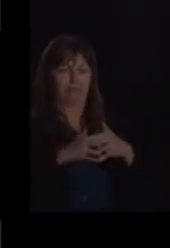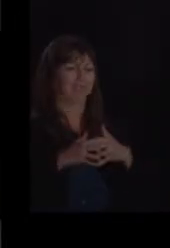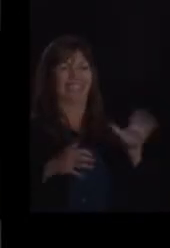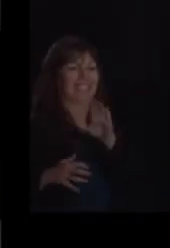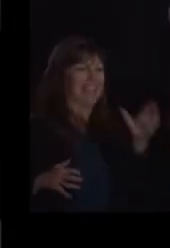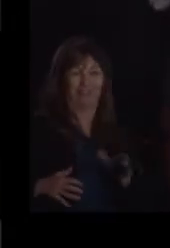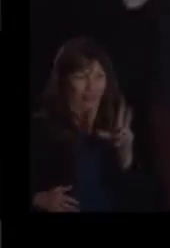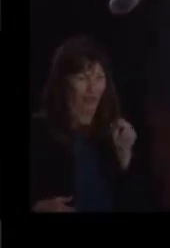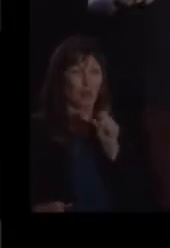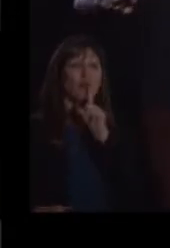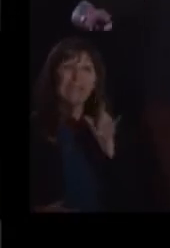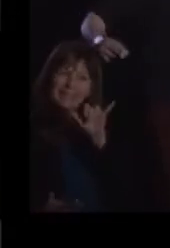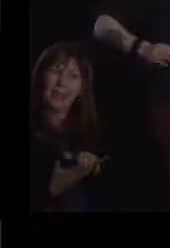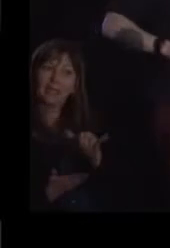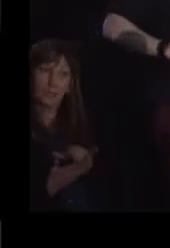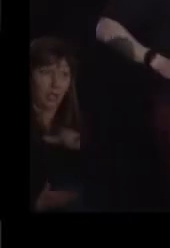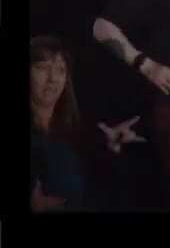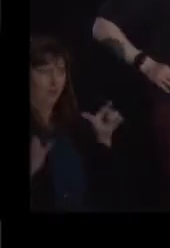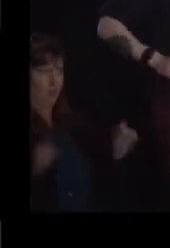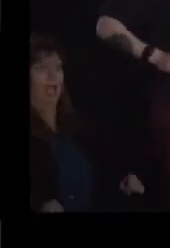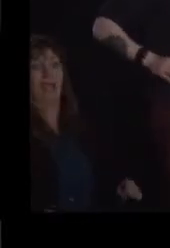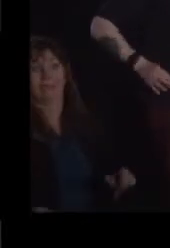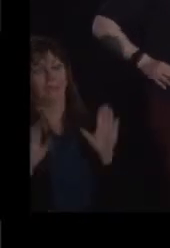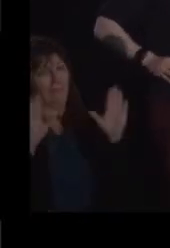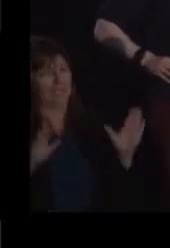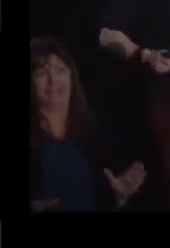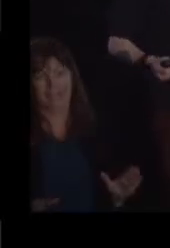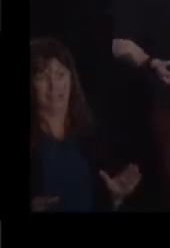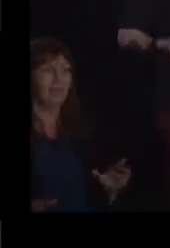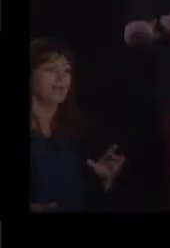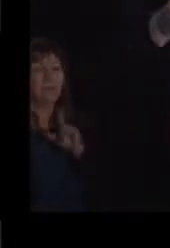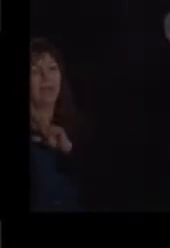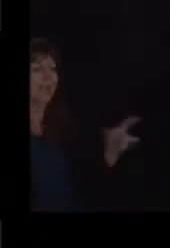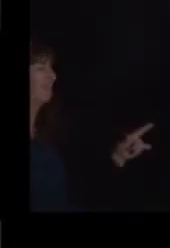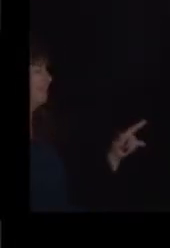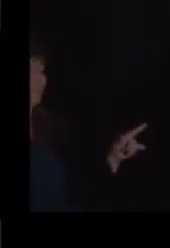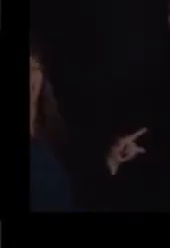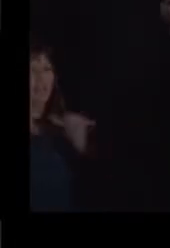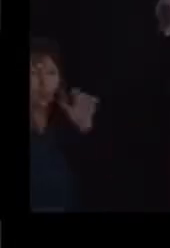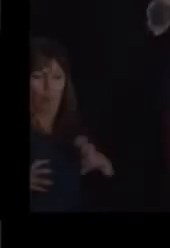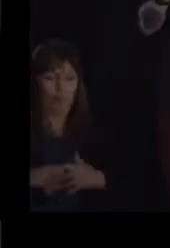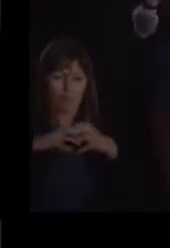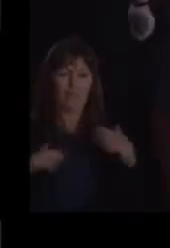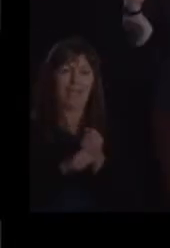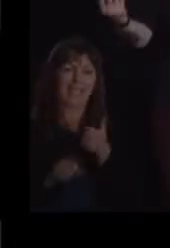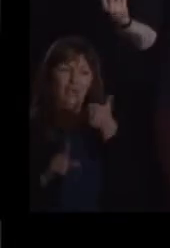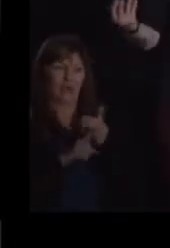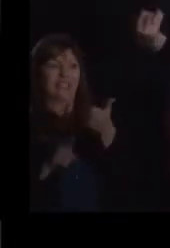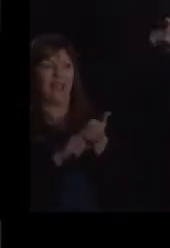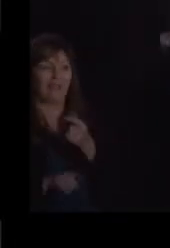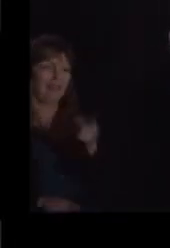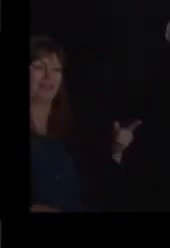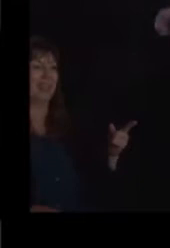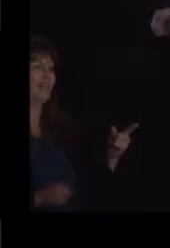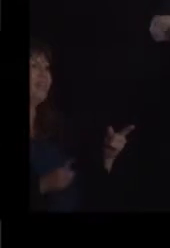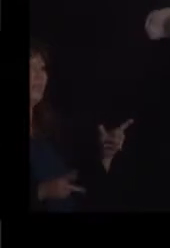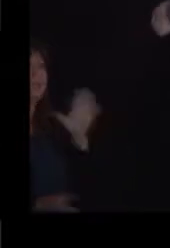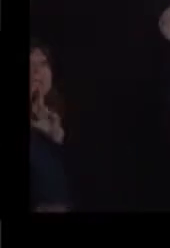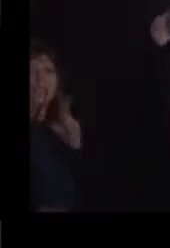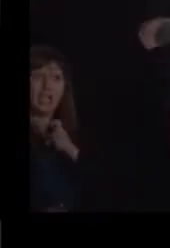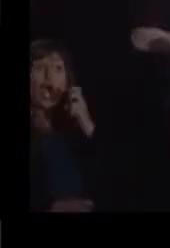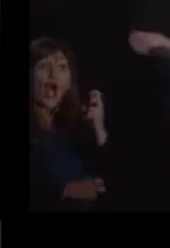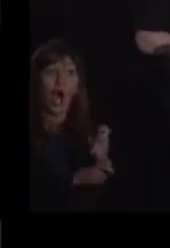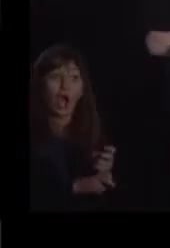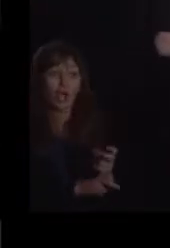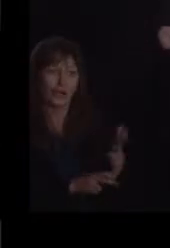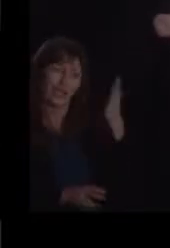too. And if you can, incredible. This does not apply to you at all. But for the majority of if it's just so damn hard to create